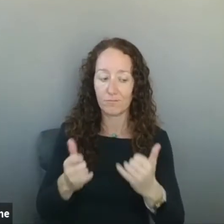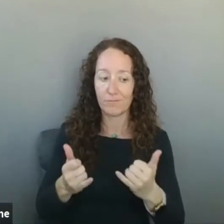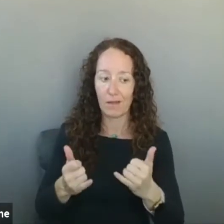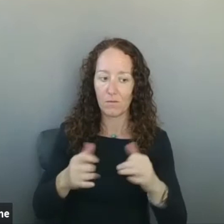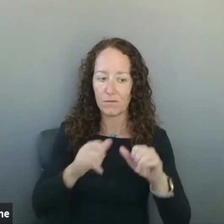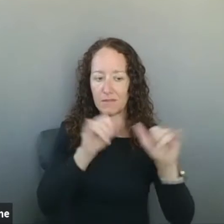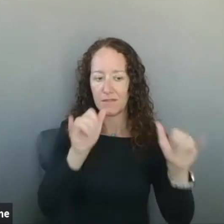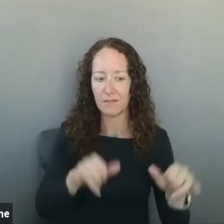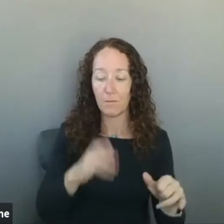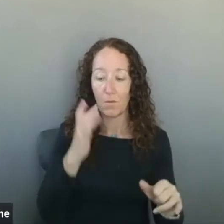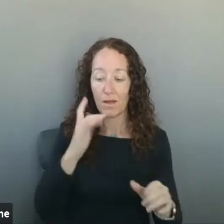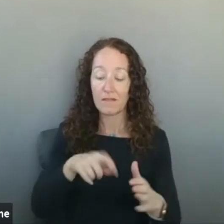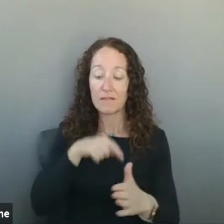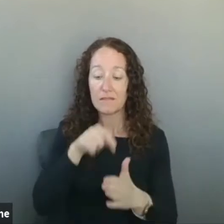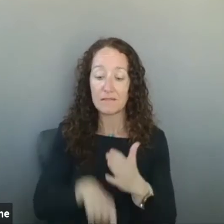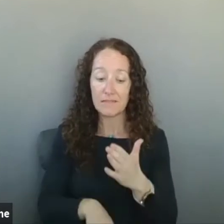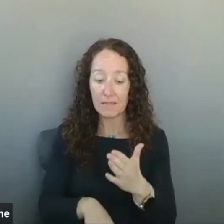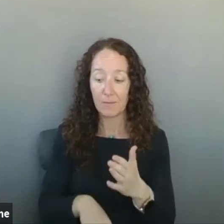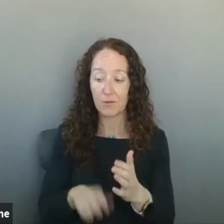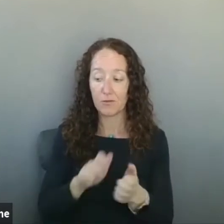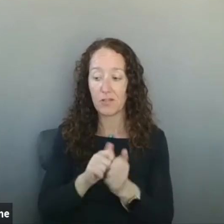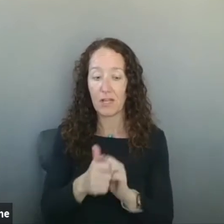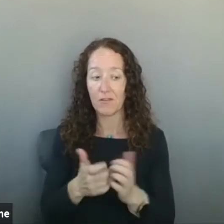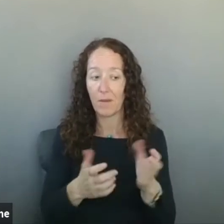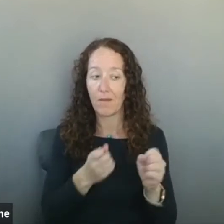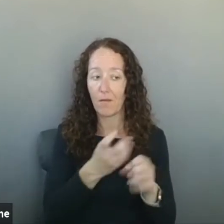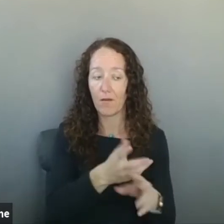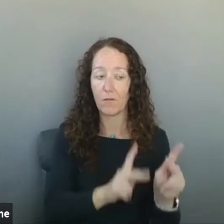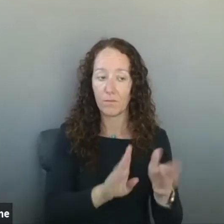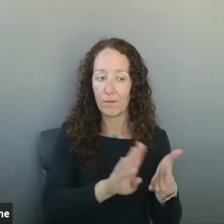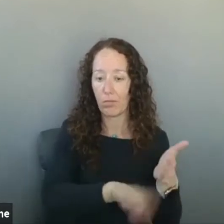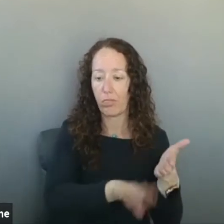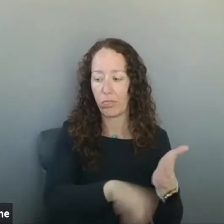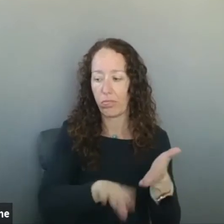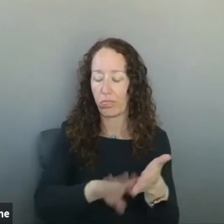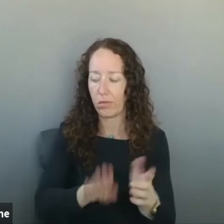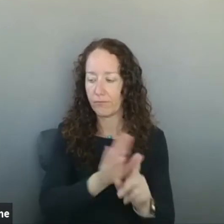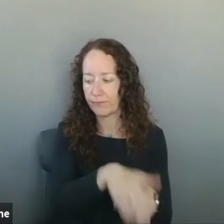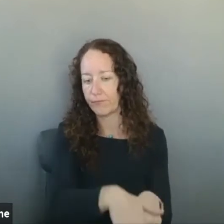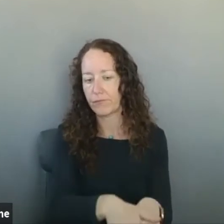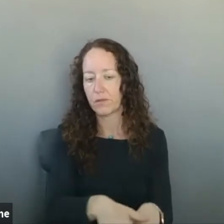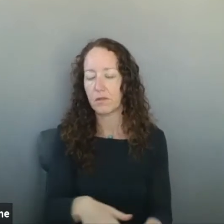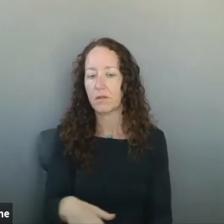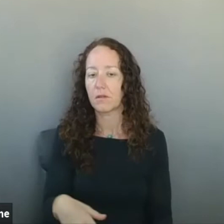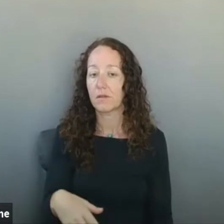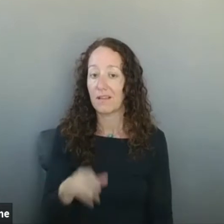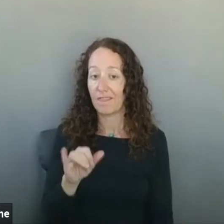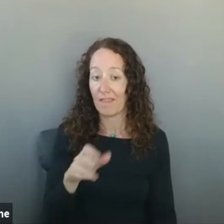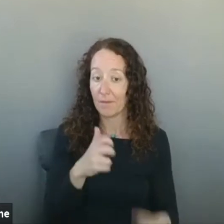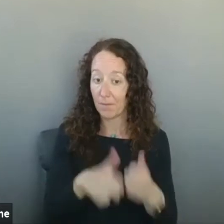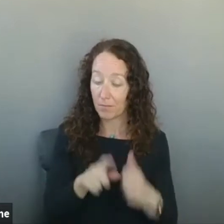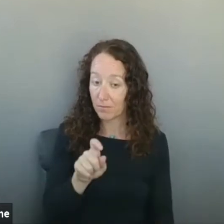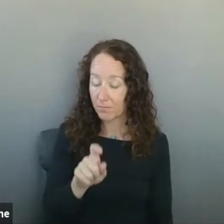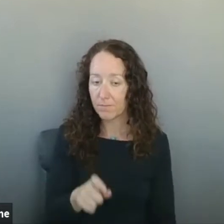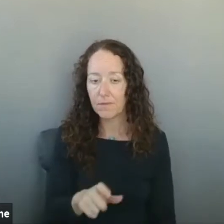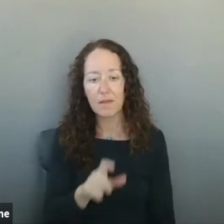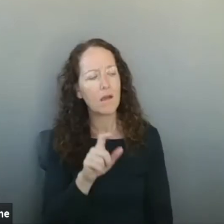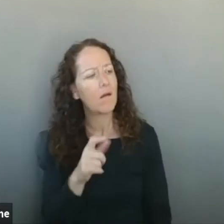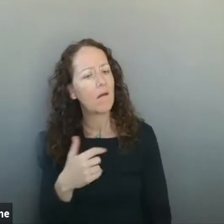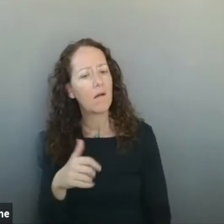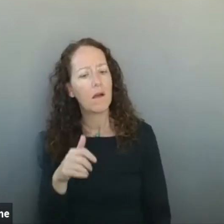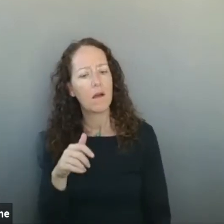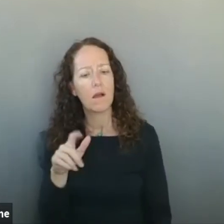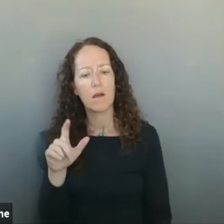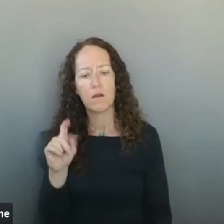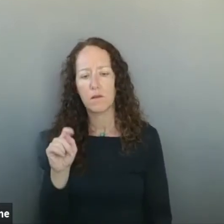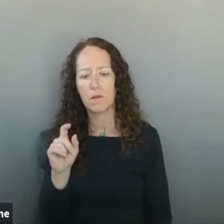is that the problem? First, Tim, can I just live in your world for one day? It sounds so easy and